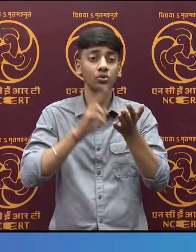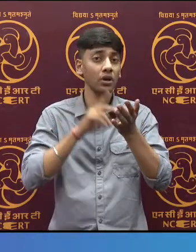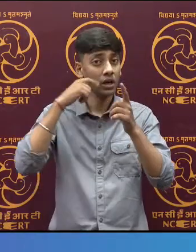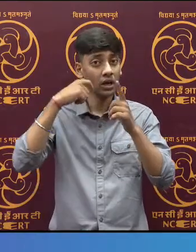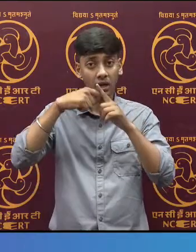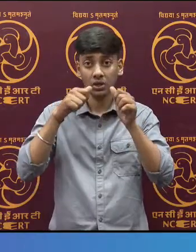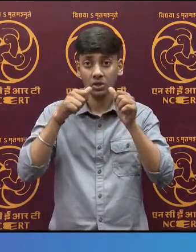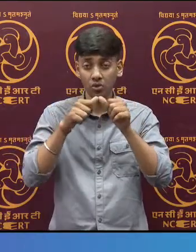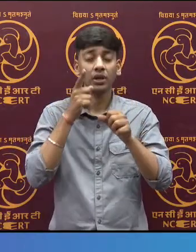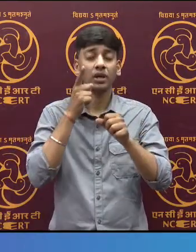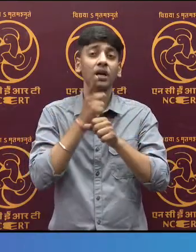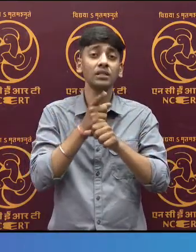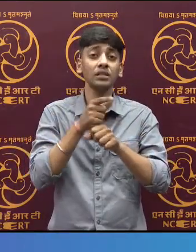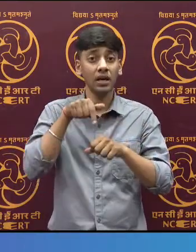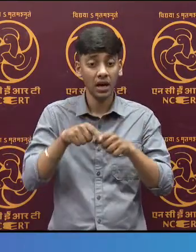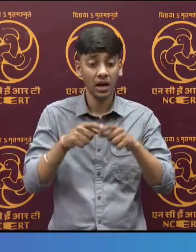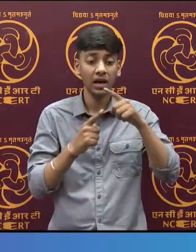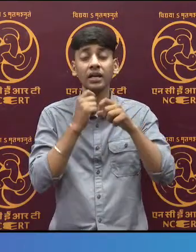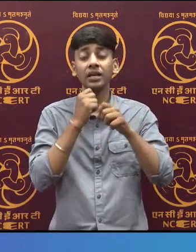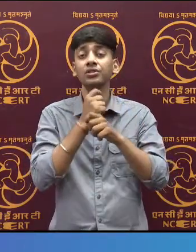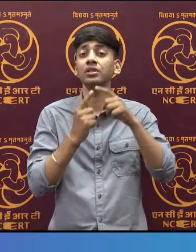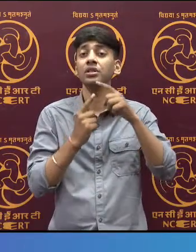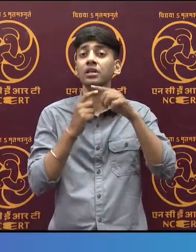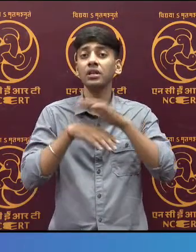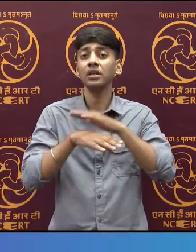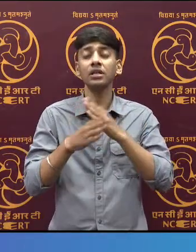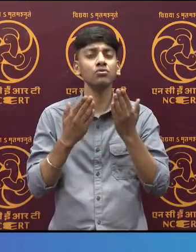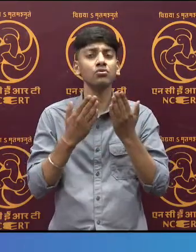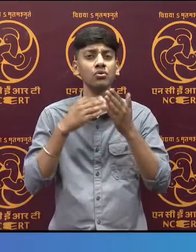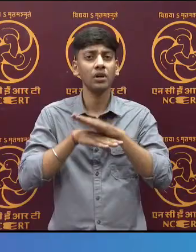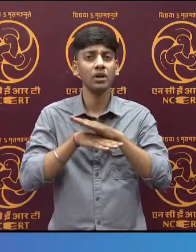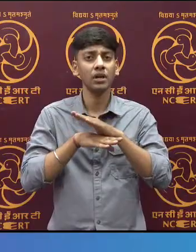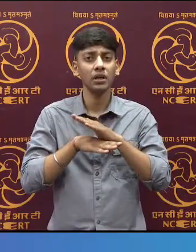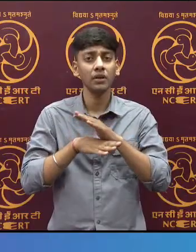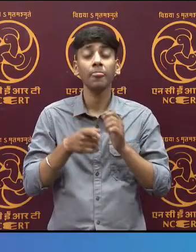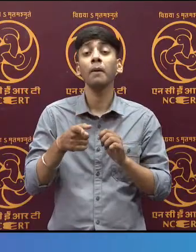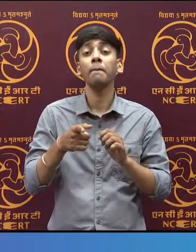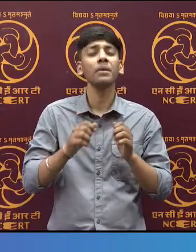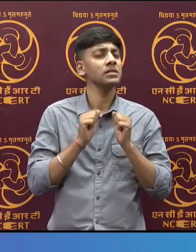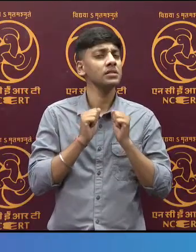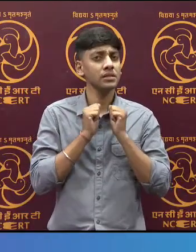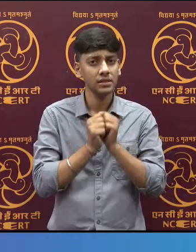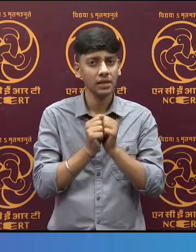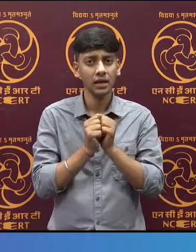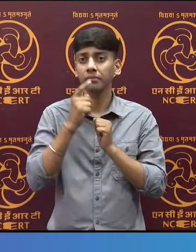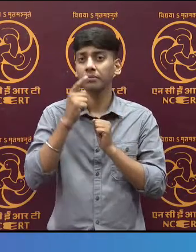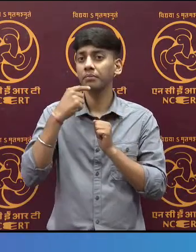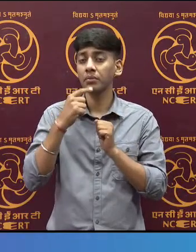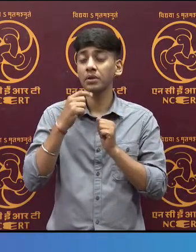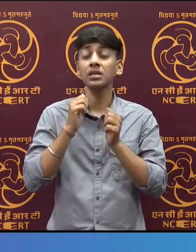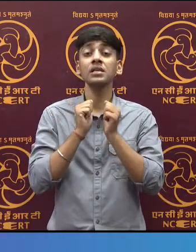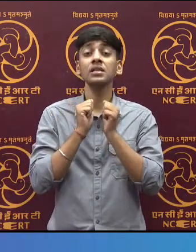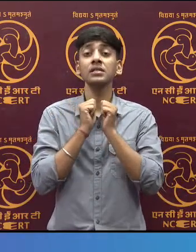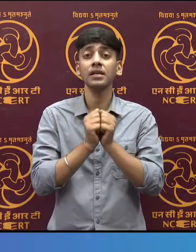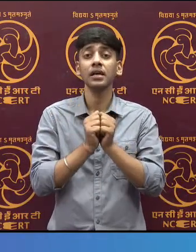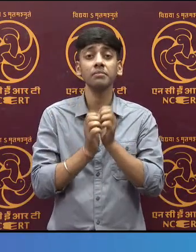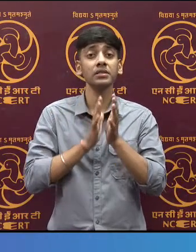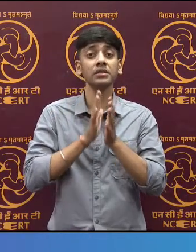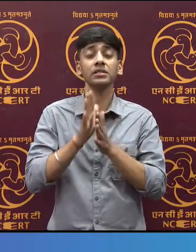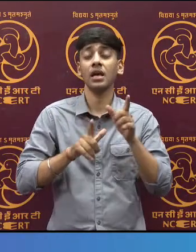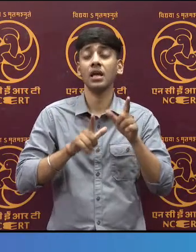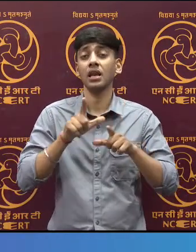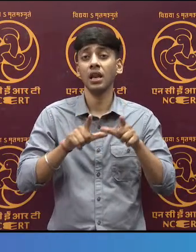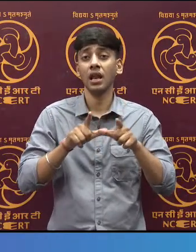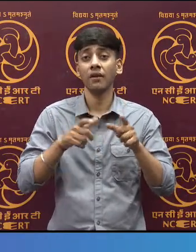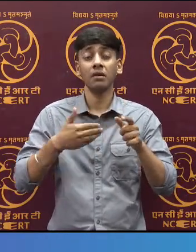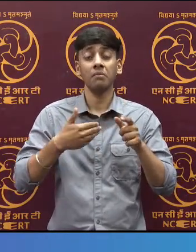and welcome to our session. Namaskar, thank you. And yes, along with ma'am, we are also joined by our sign language interpreter whose